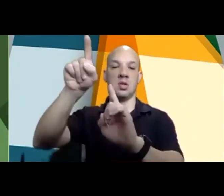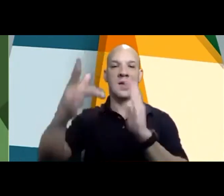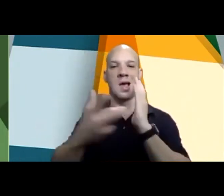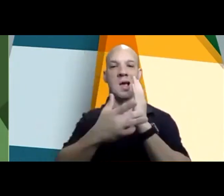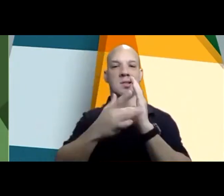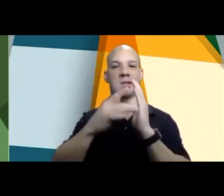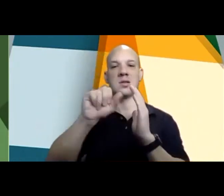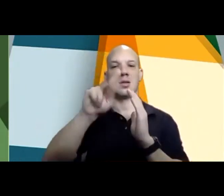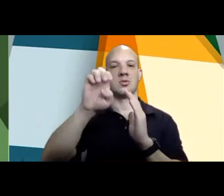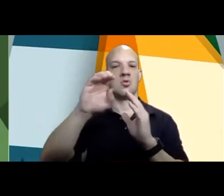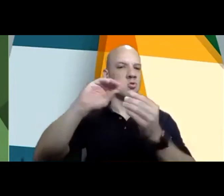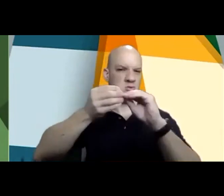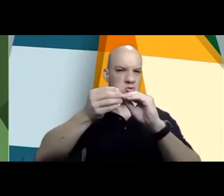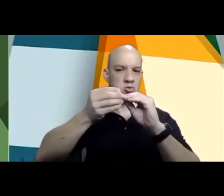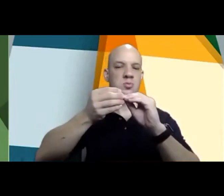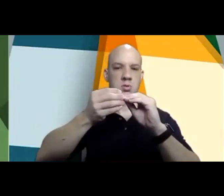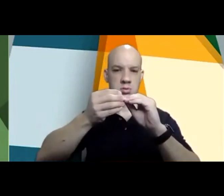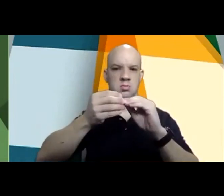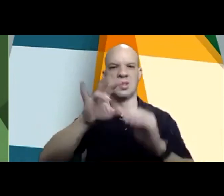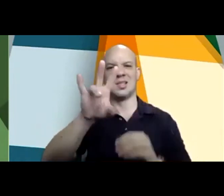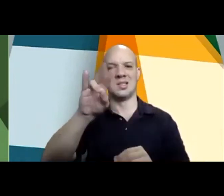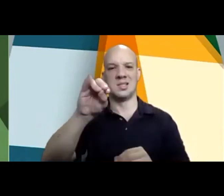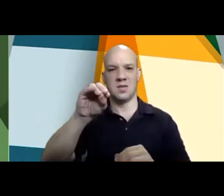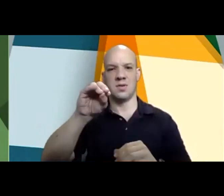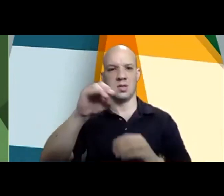greater than or equal to 70 points.